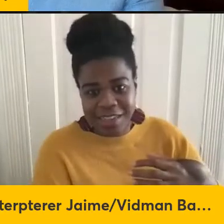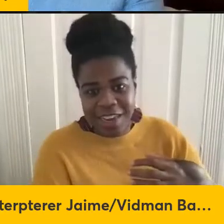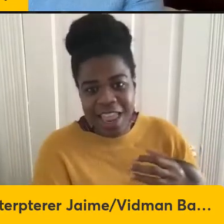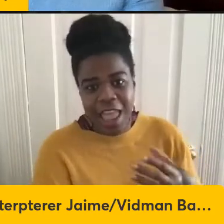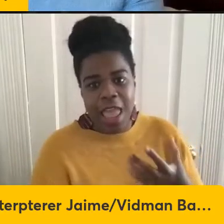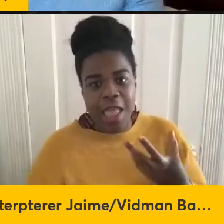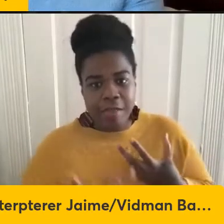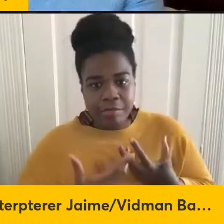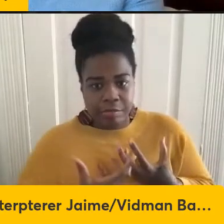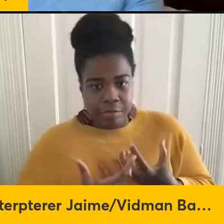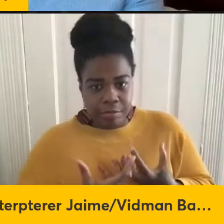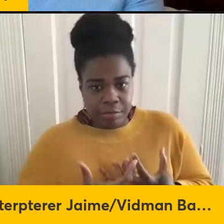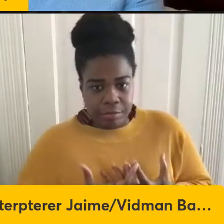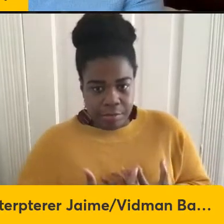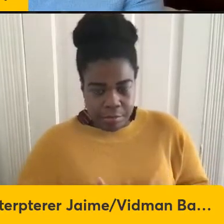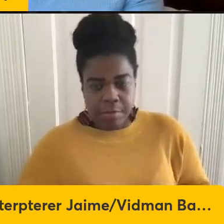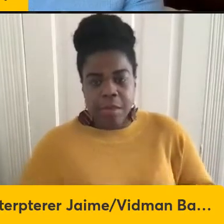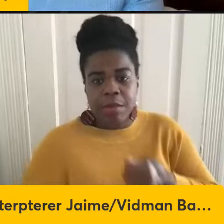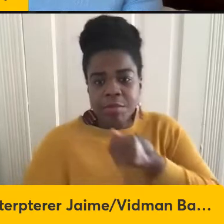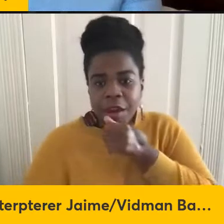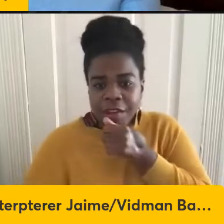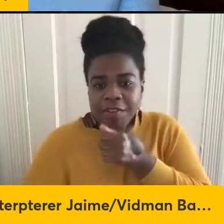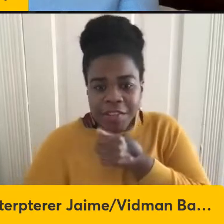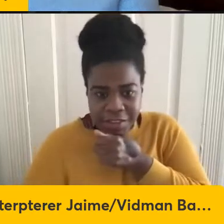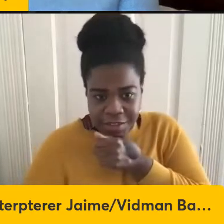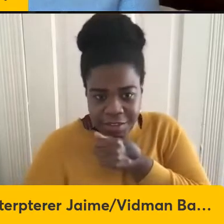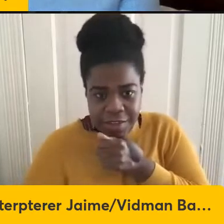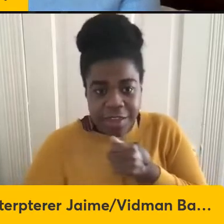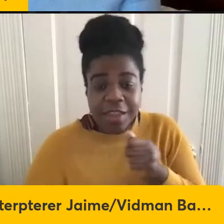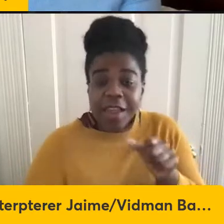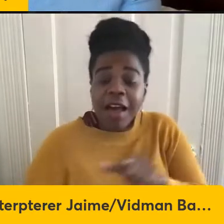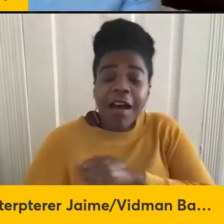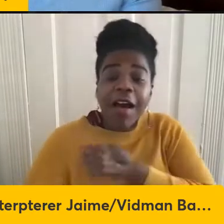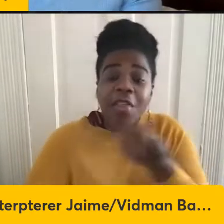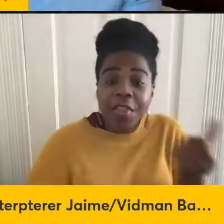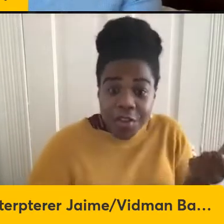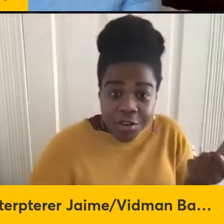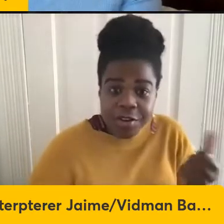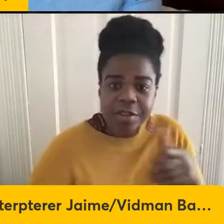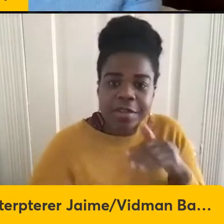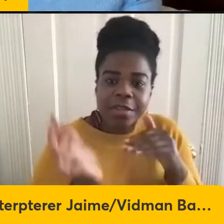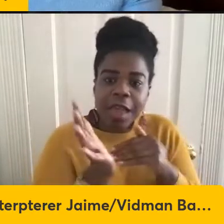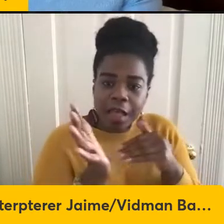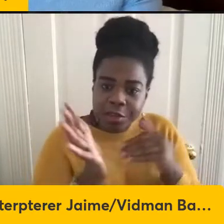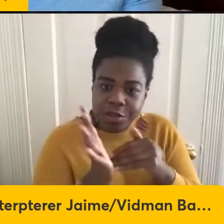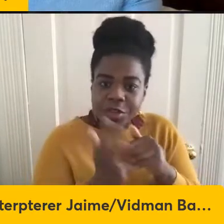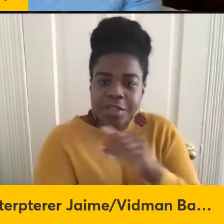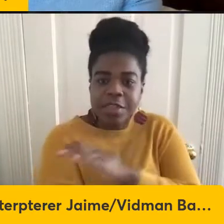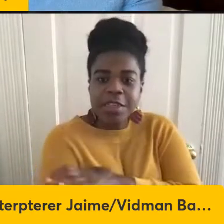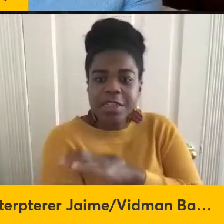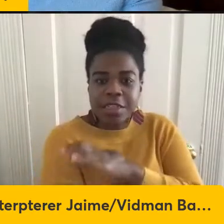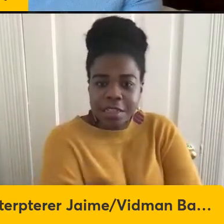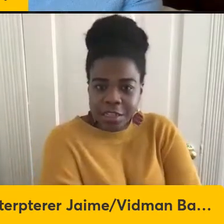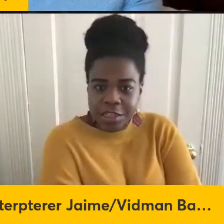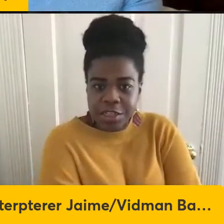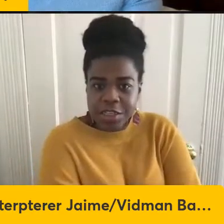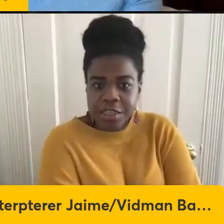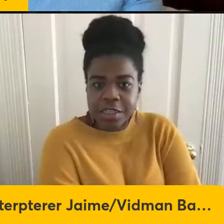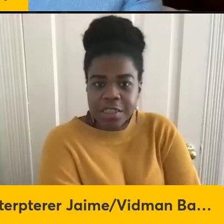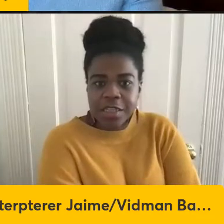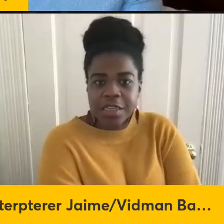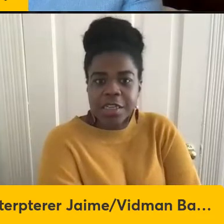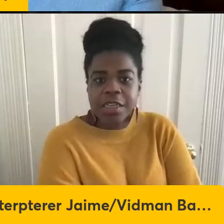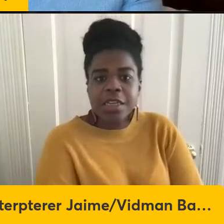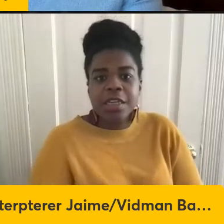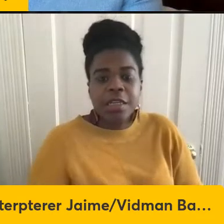keep it as a very private thing. I think the other thing is, doctors, clinicians here, uh, trust